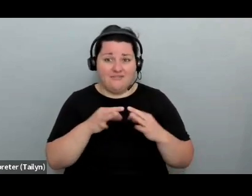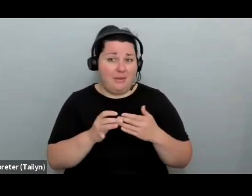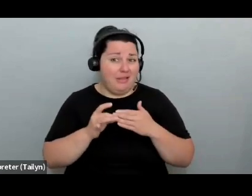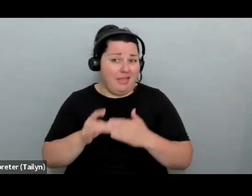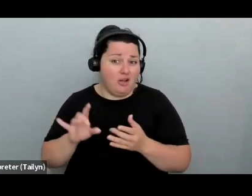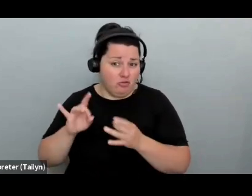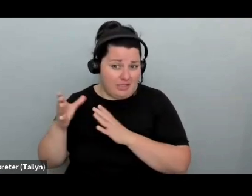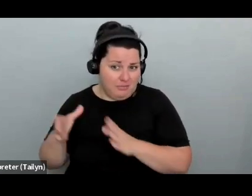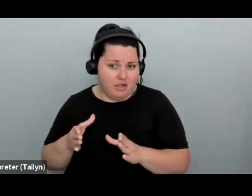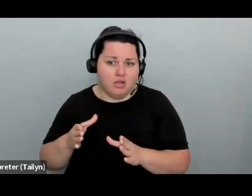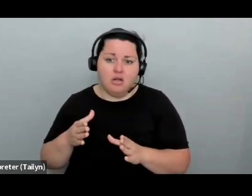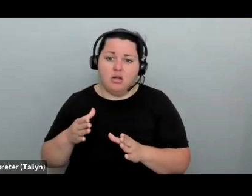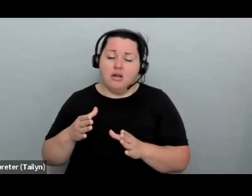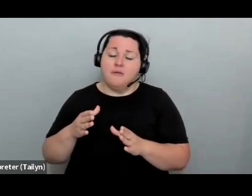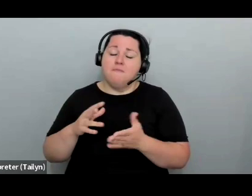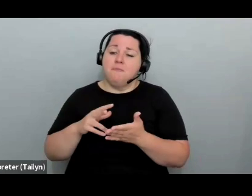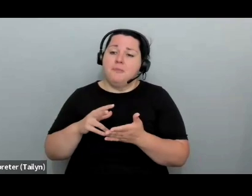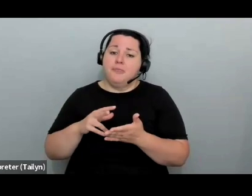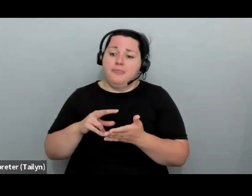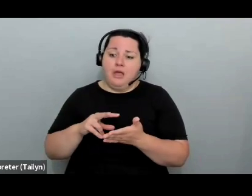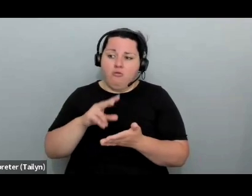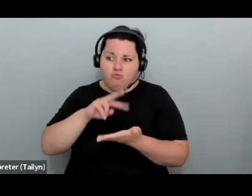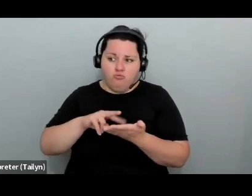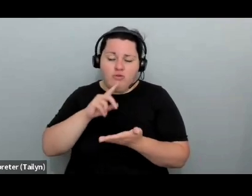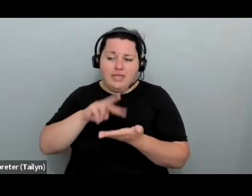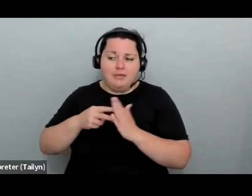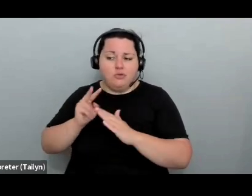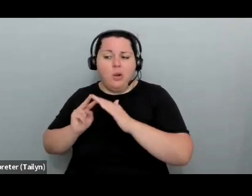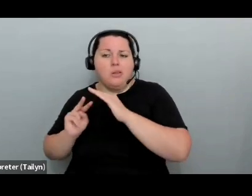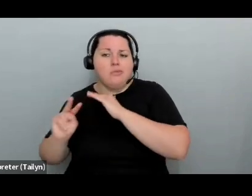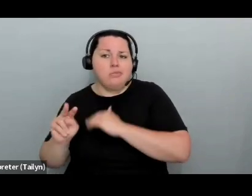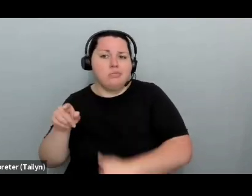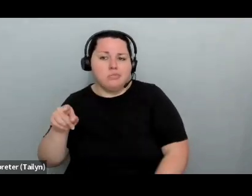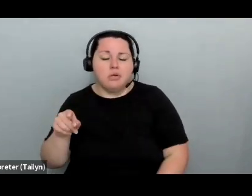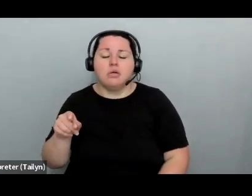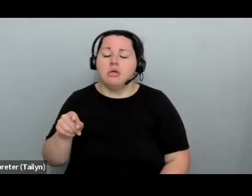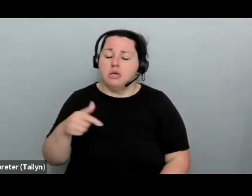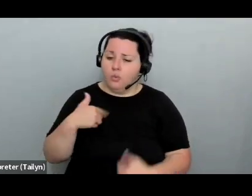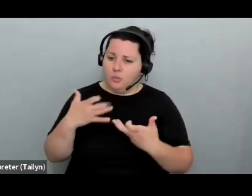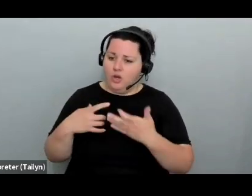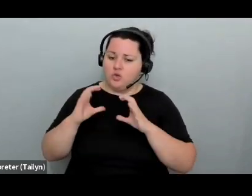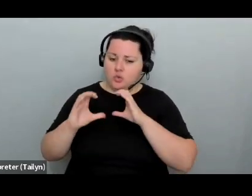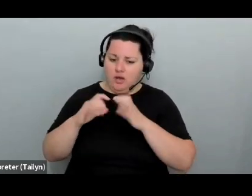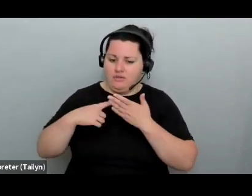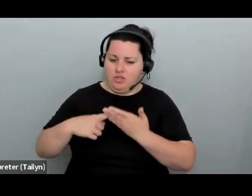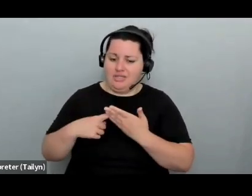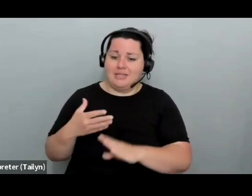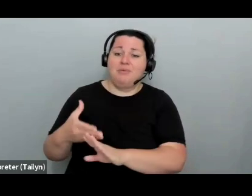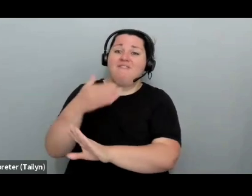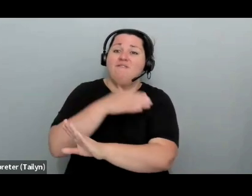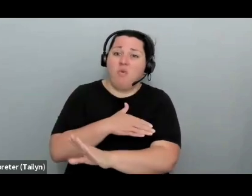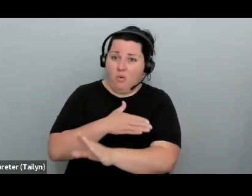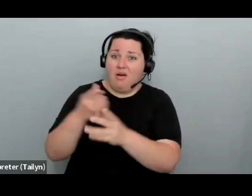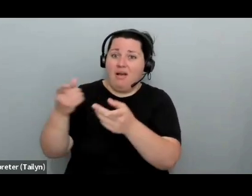crisis planning is really looking upstream. We're wanting to have these conversations long before a